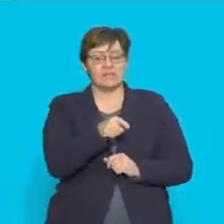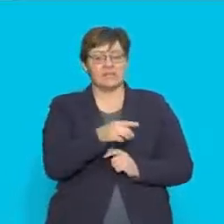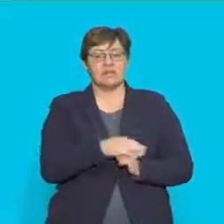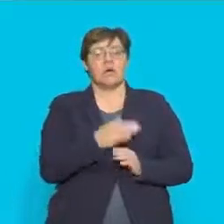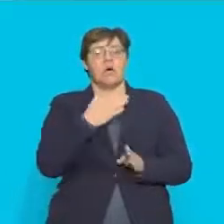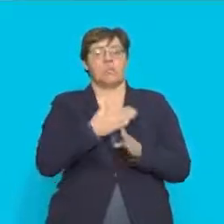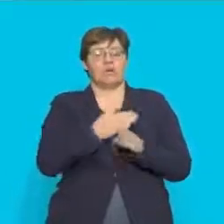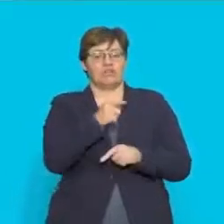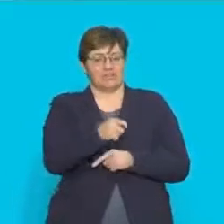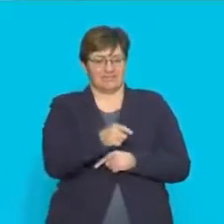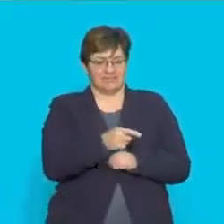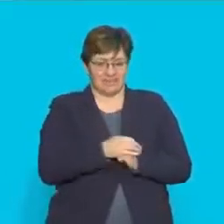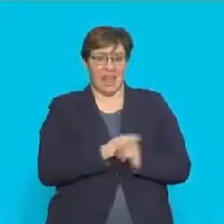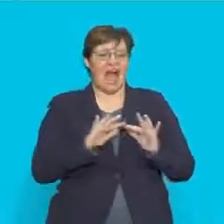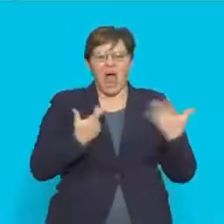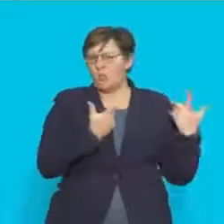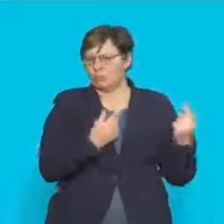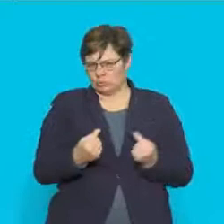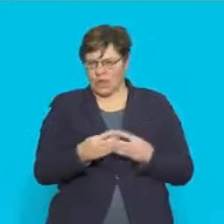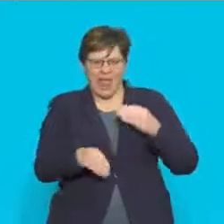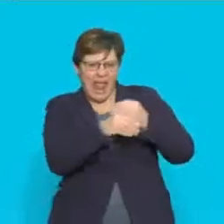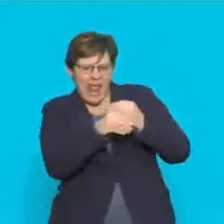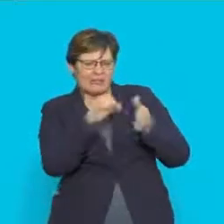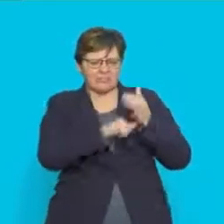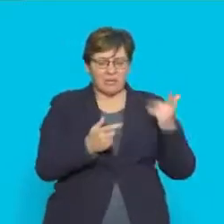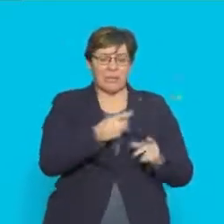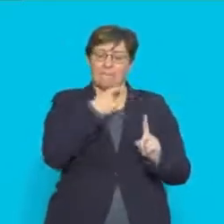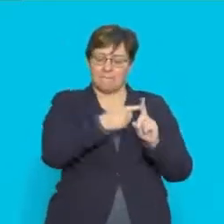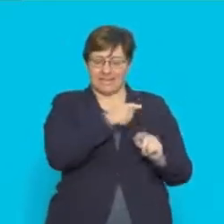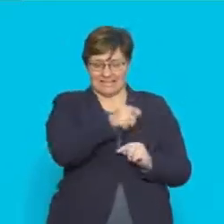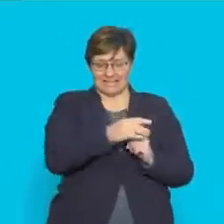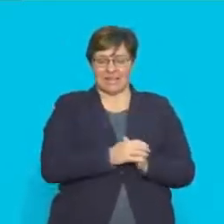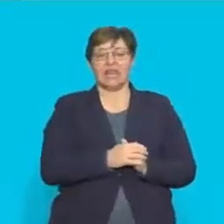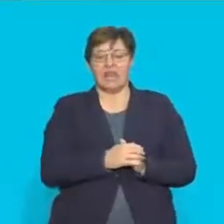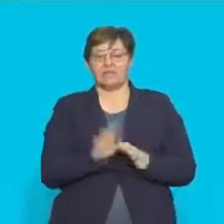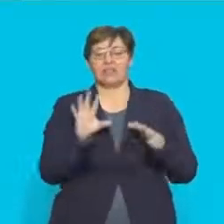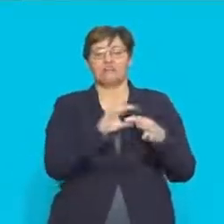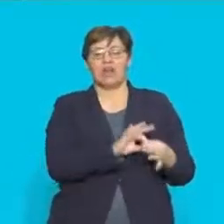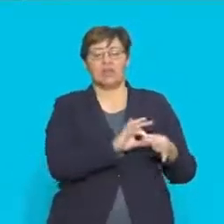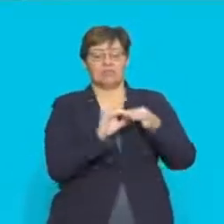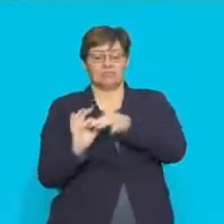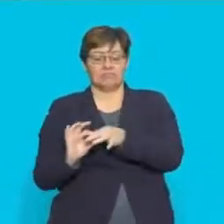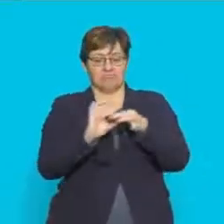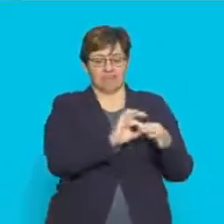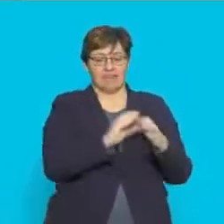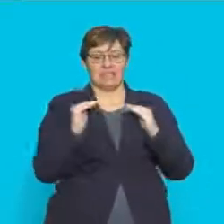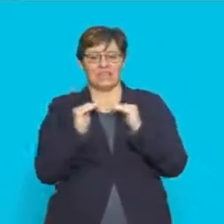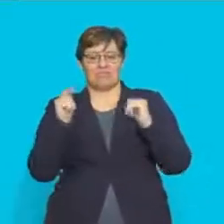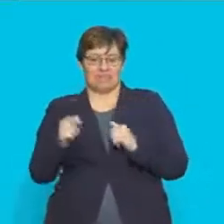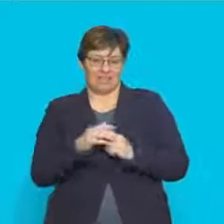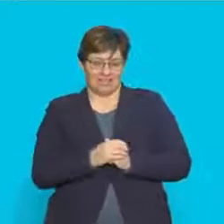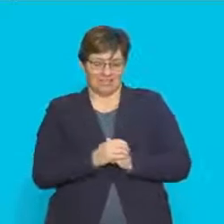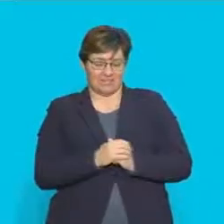as the operation of this particular sentence. And then lastly, the equal